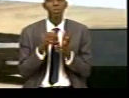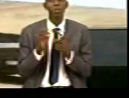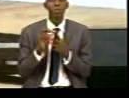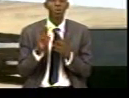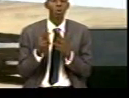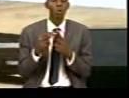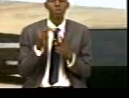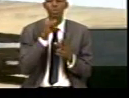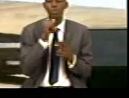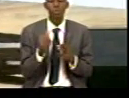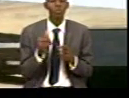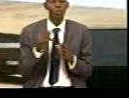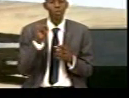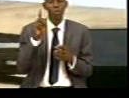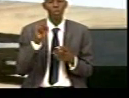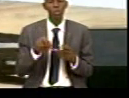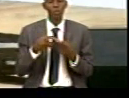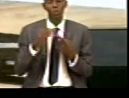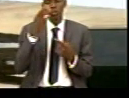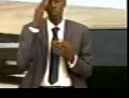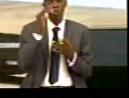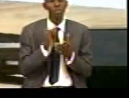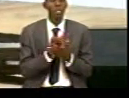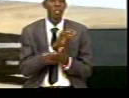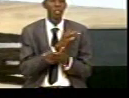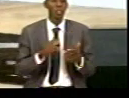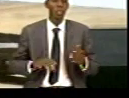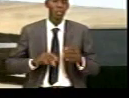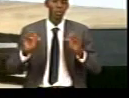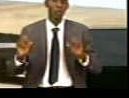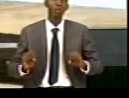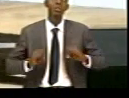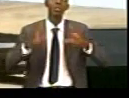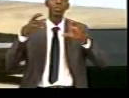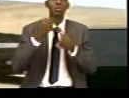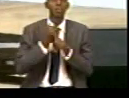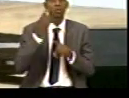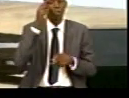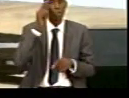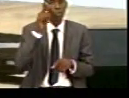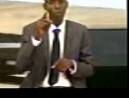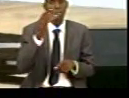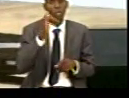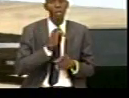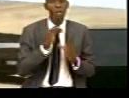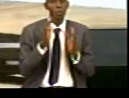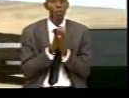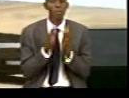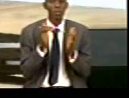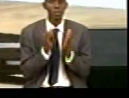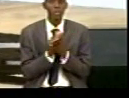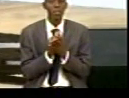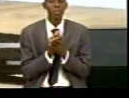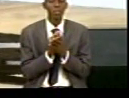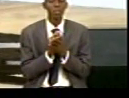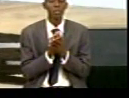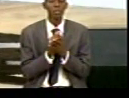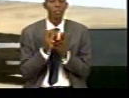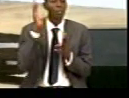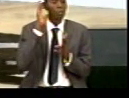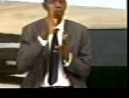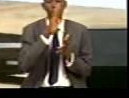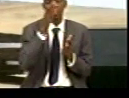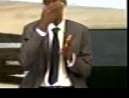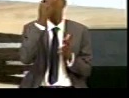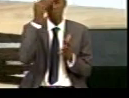Christ gave himself for you. And I pray that faith will abide in our hearts